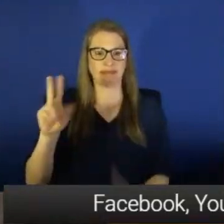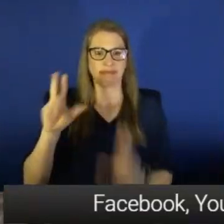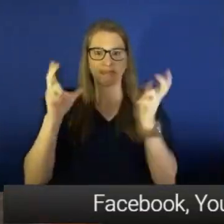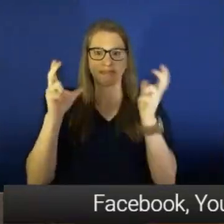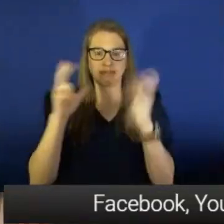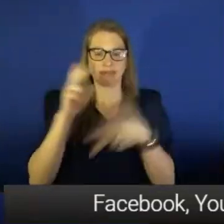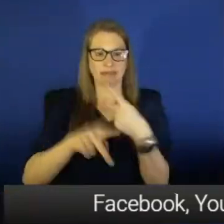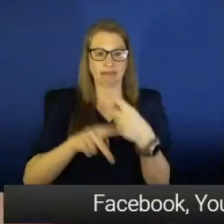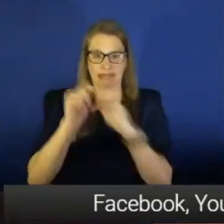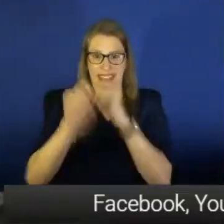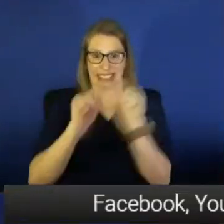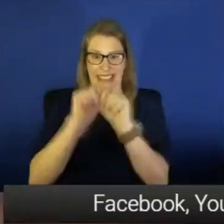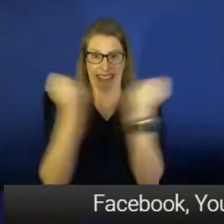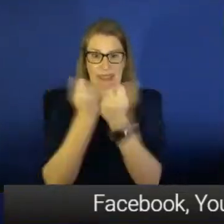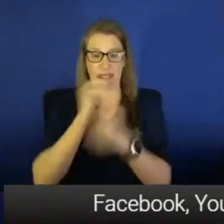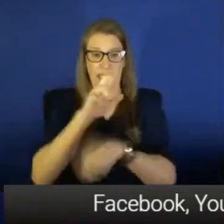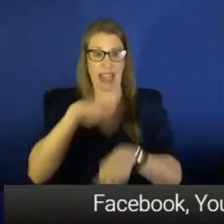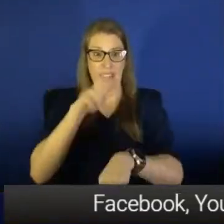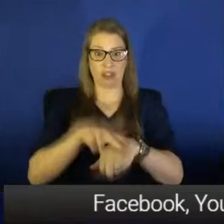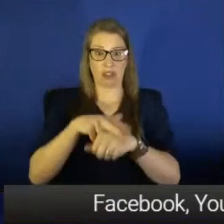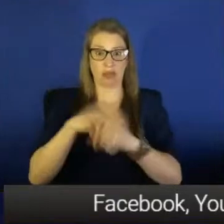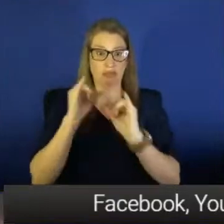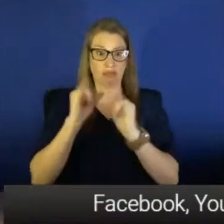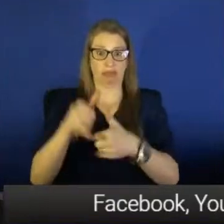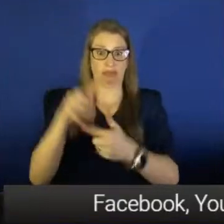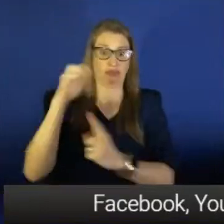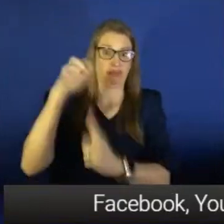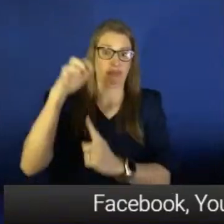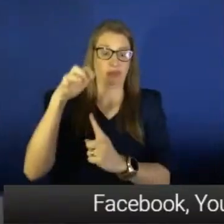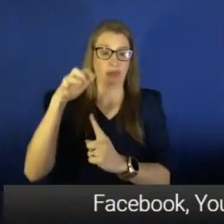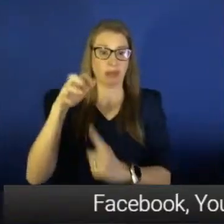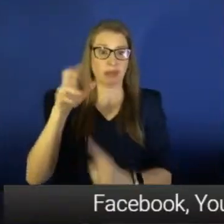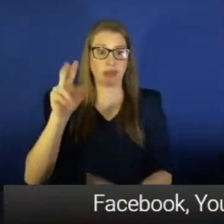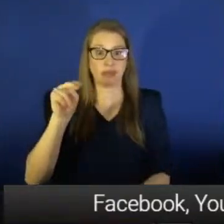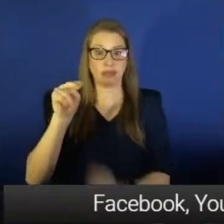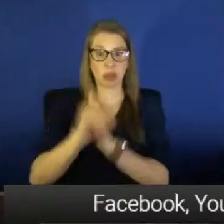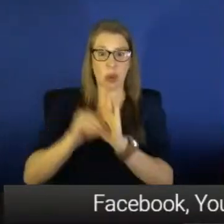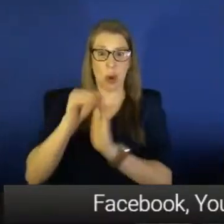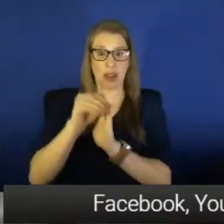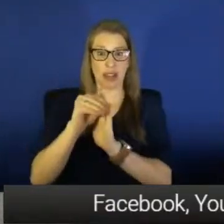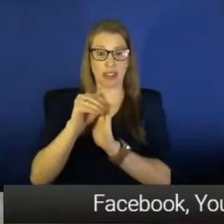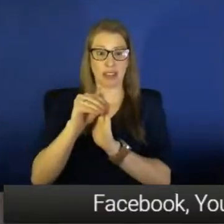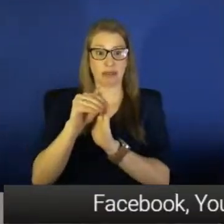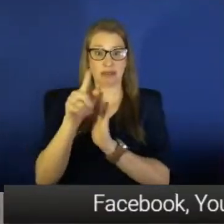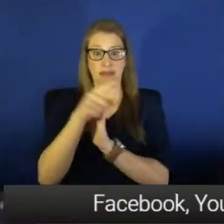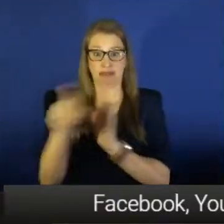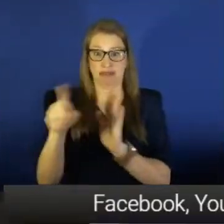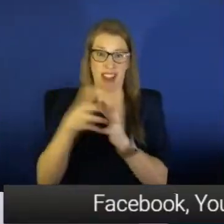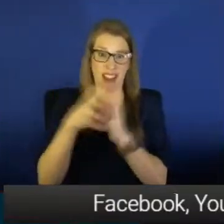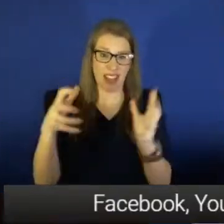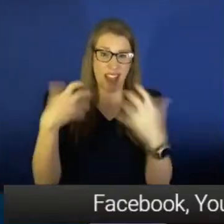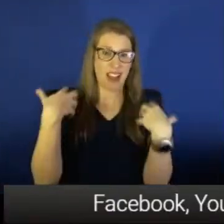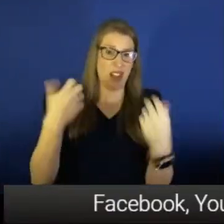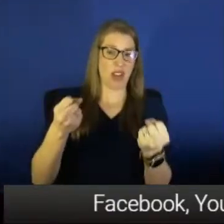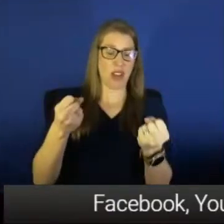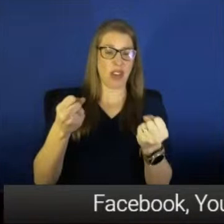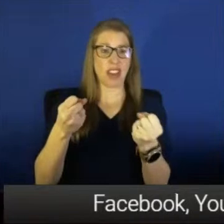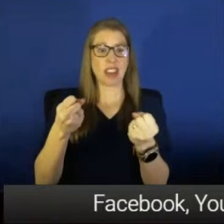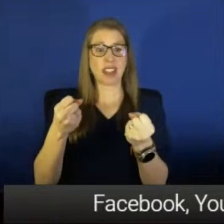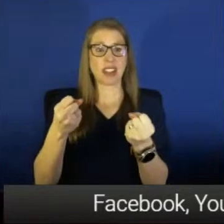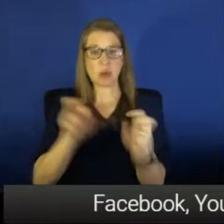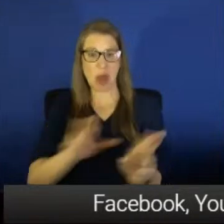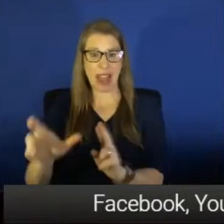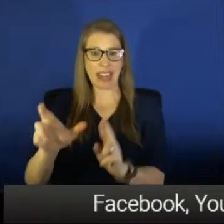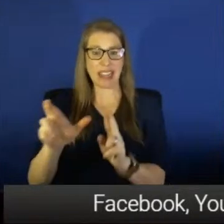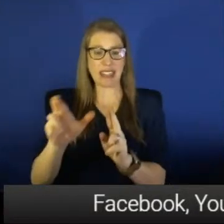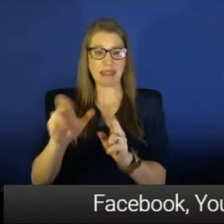Orleans. It takes a lot to keep those guys right there, healthy and ready for play and in shape, especially as they